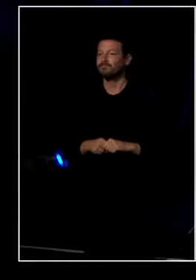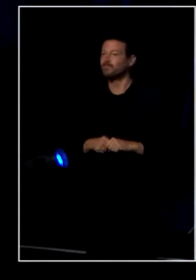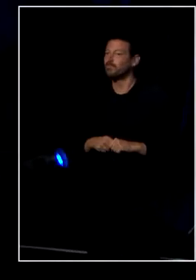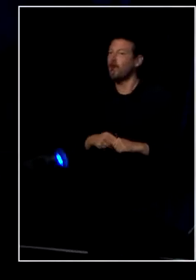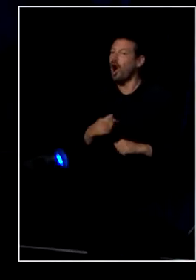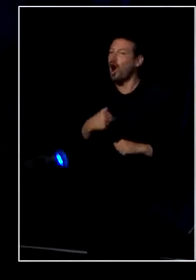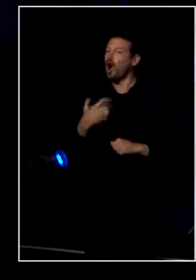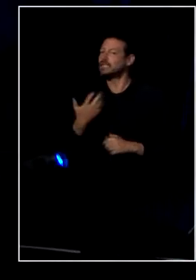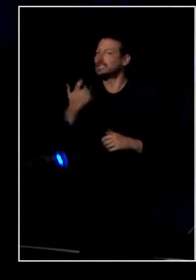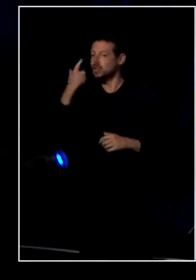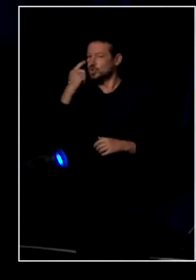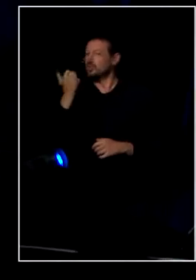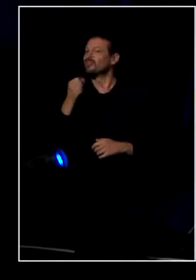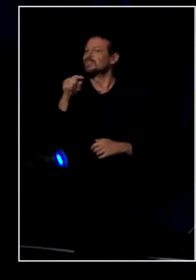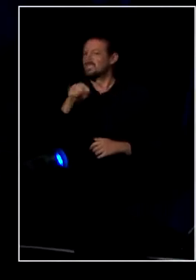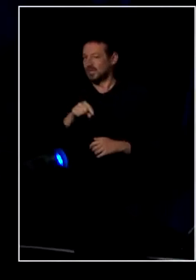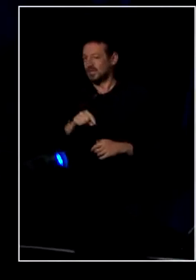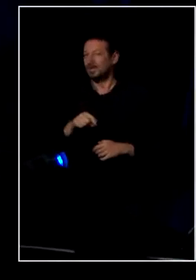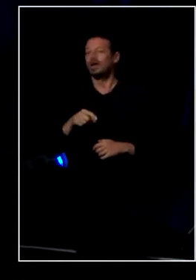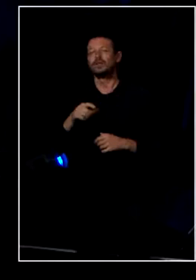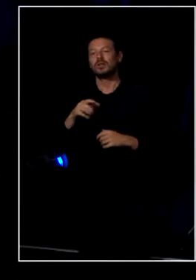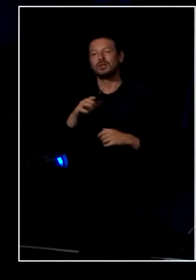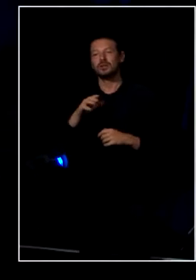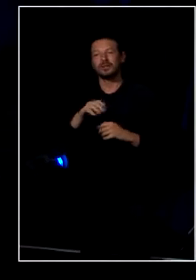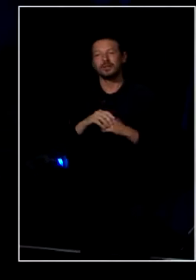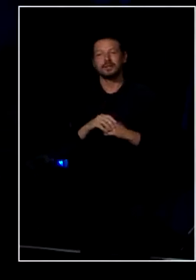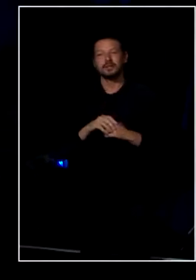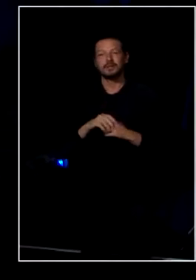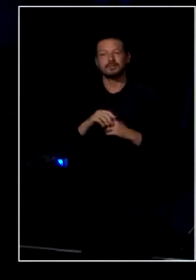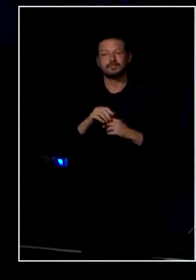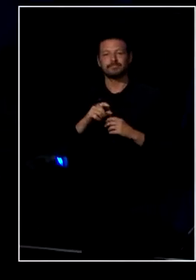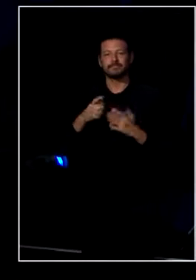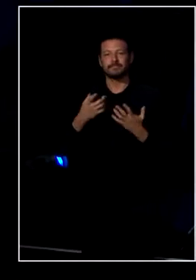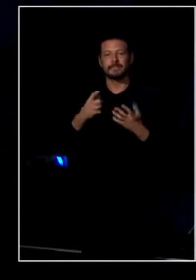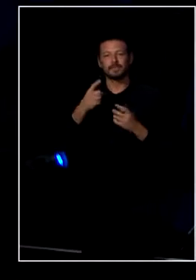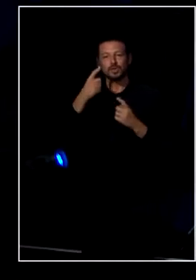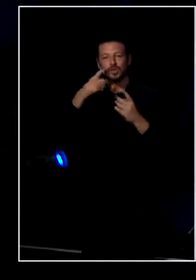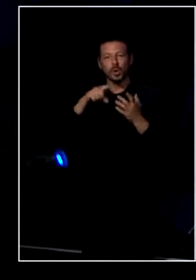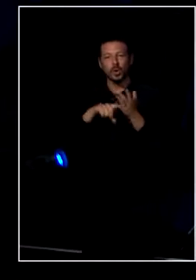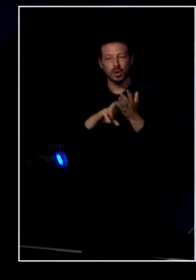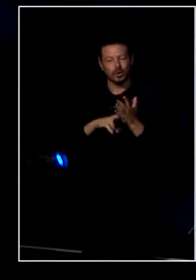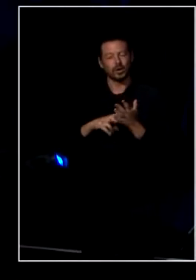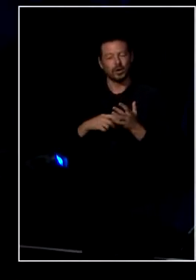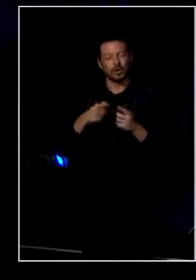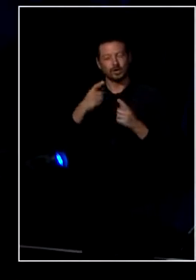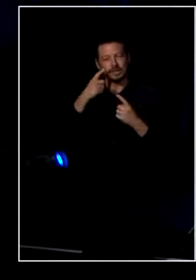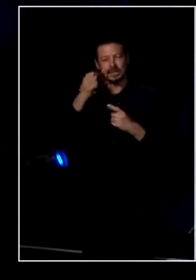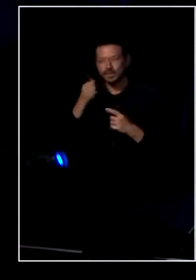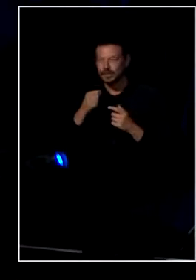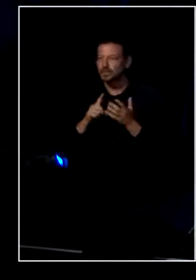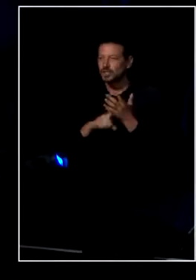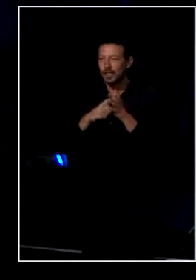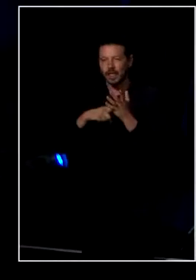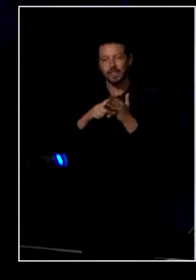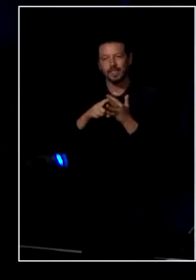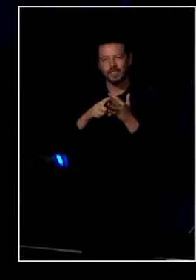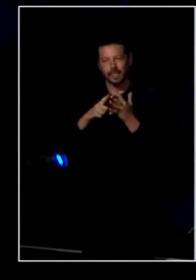see it too? I had a look at it. Yeah. I watched it, and it's an incredible piece, I have to say. So if you get an opportunity